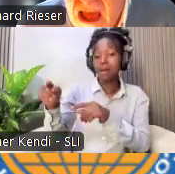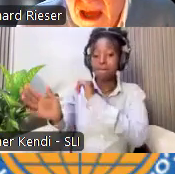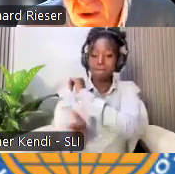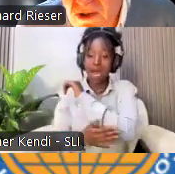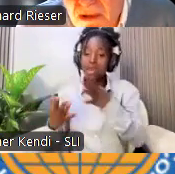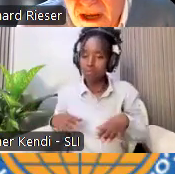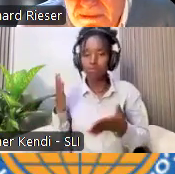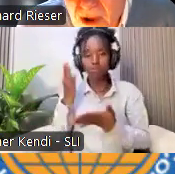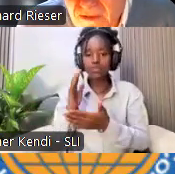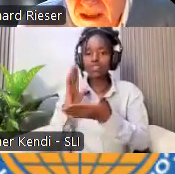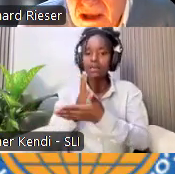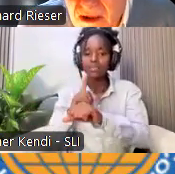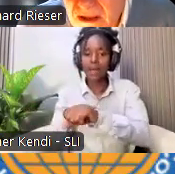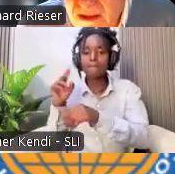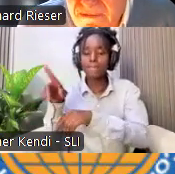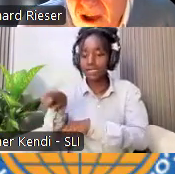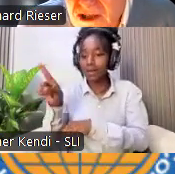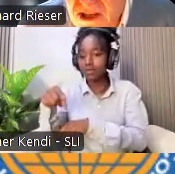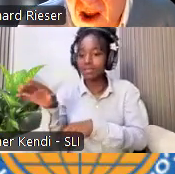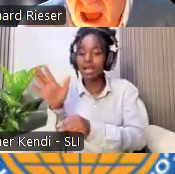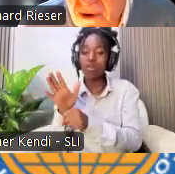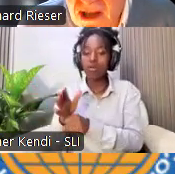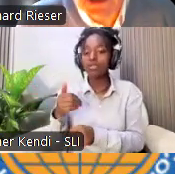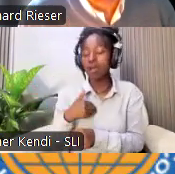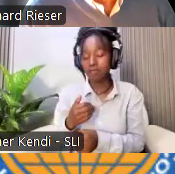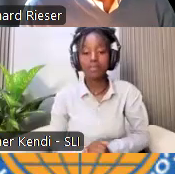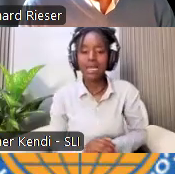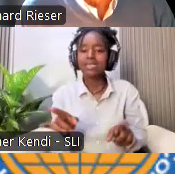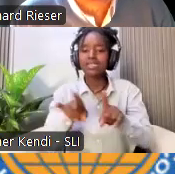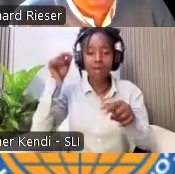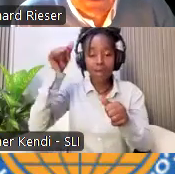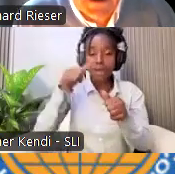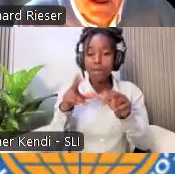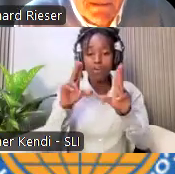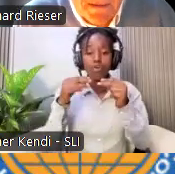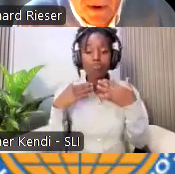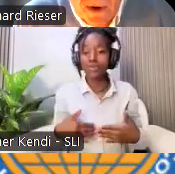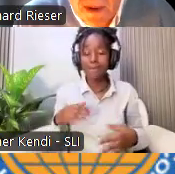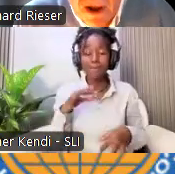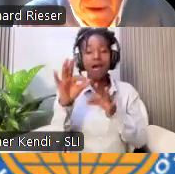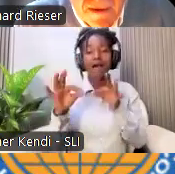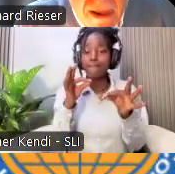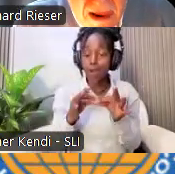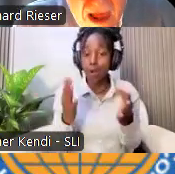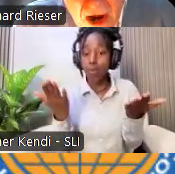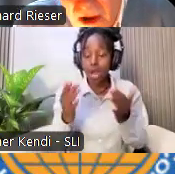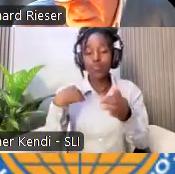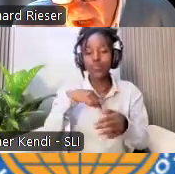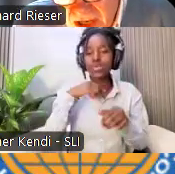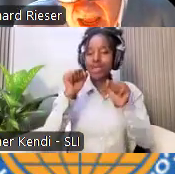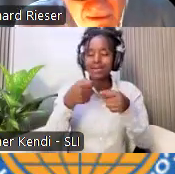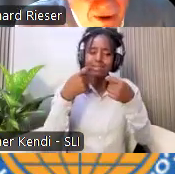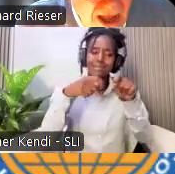perfection. And of course, nobody is perfect. So the photos are airbrushed and all sorts of things so that people look perfect. And